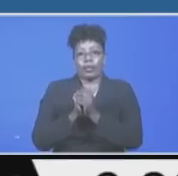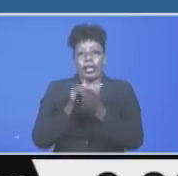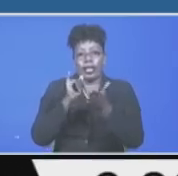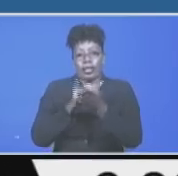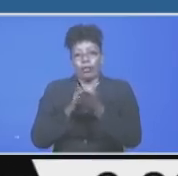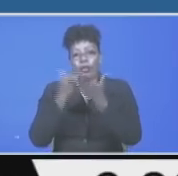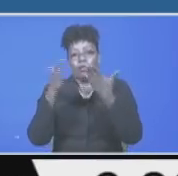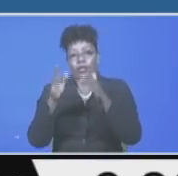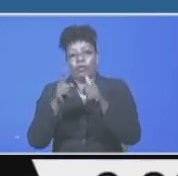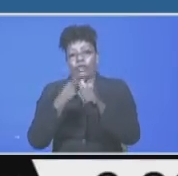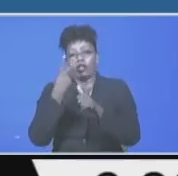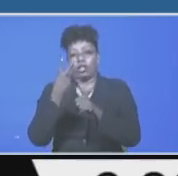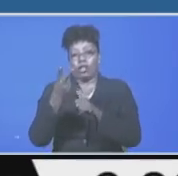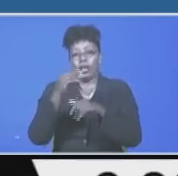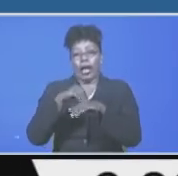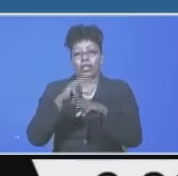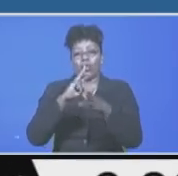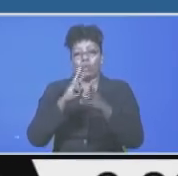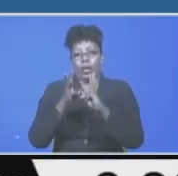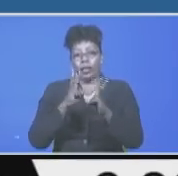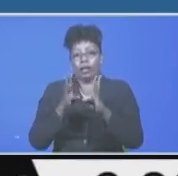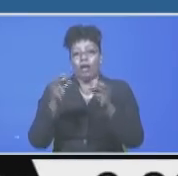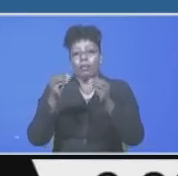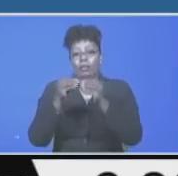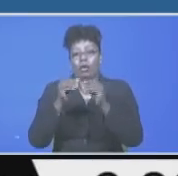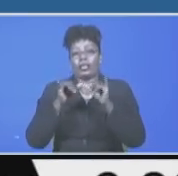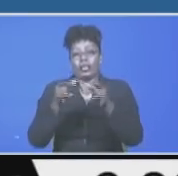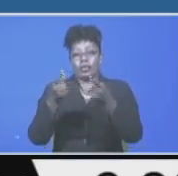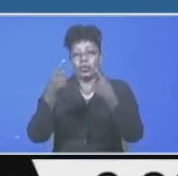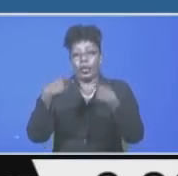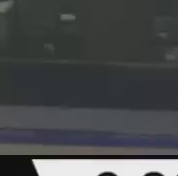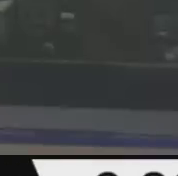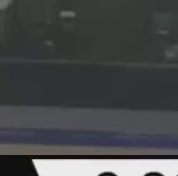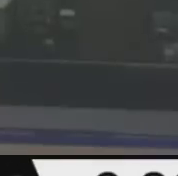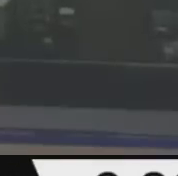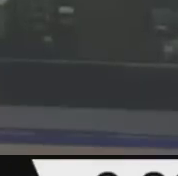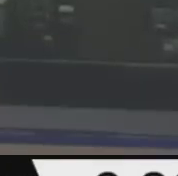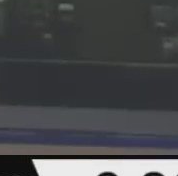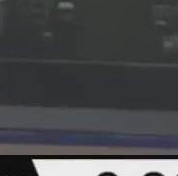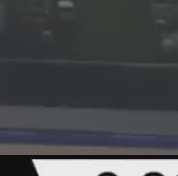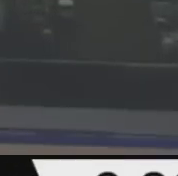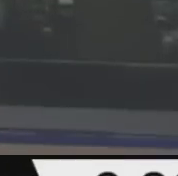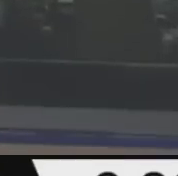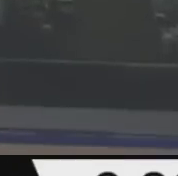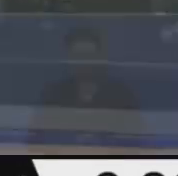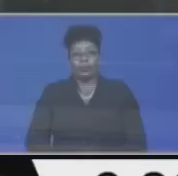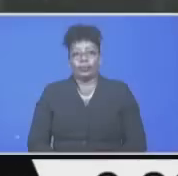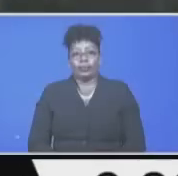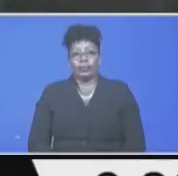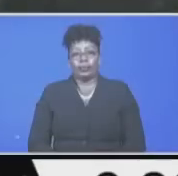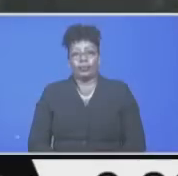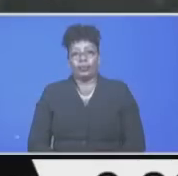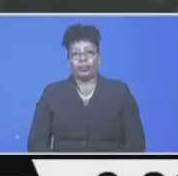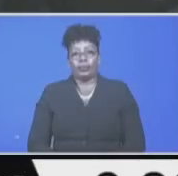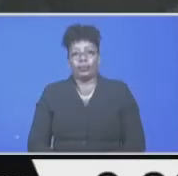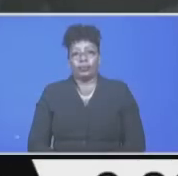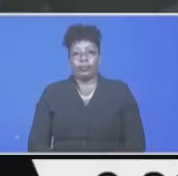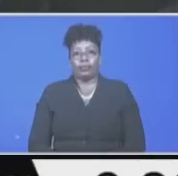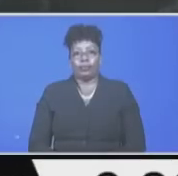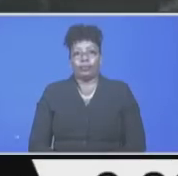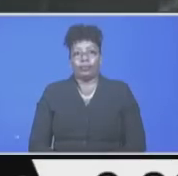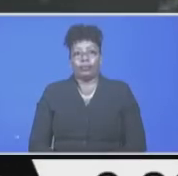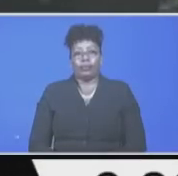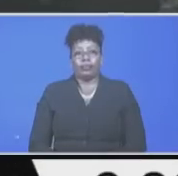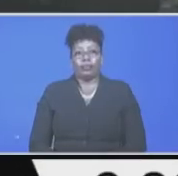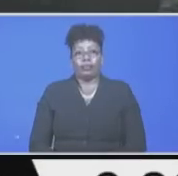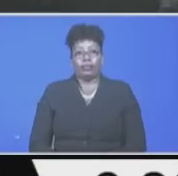That's going to do it for your first look at weather at 6. Stay tuned while weather is still to come. Thanks so much, Basil. That does it for First at 6. It's time now